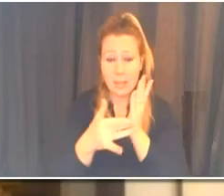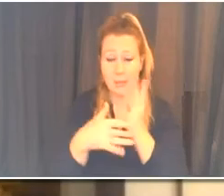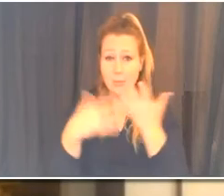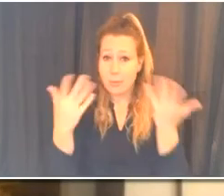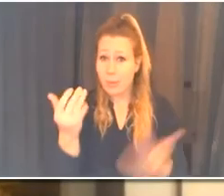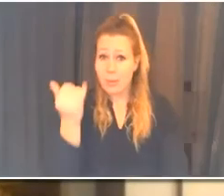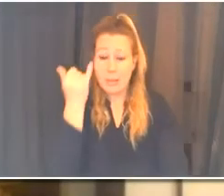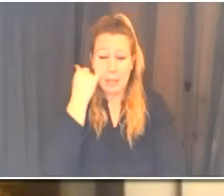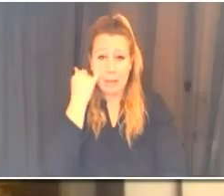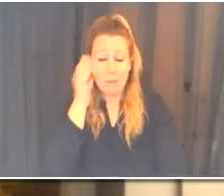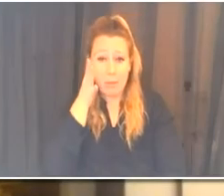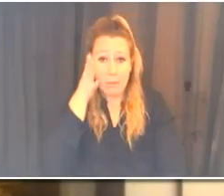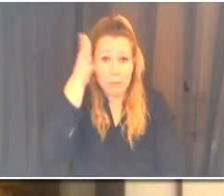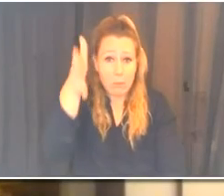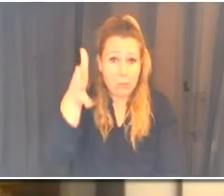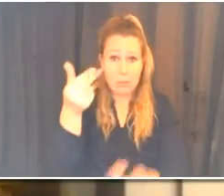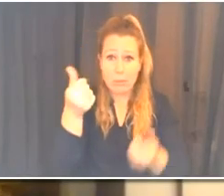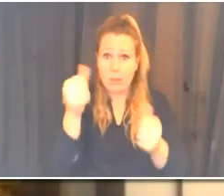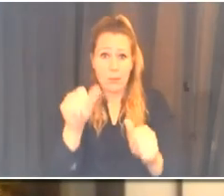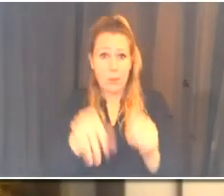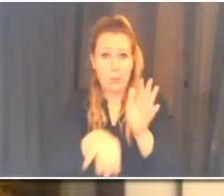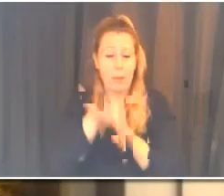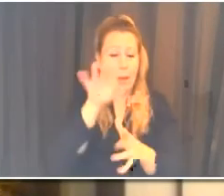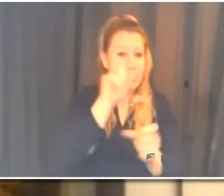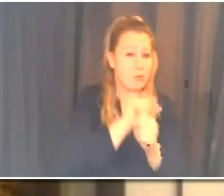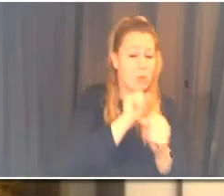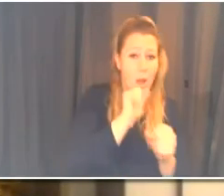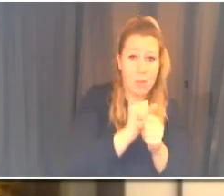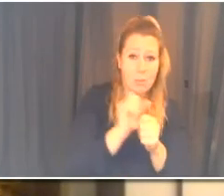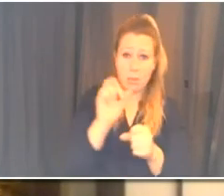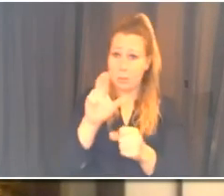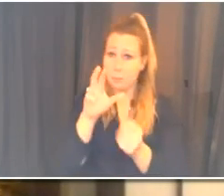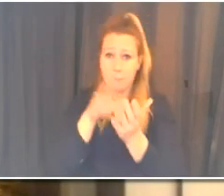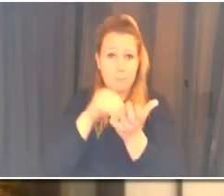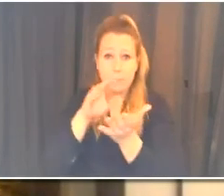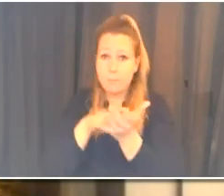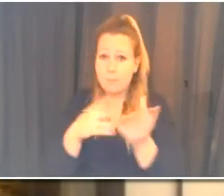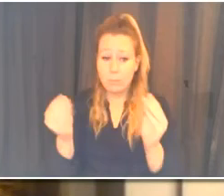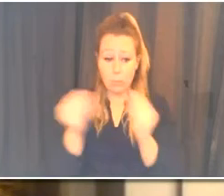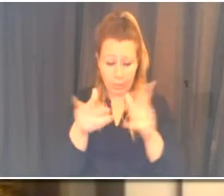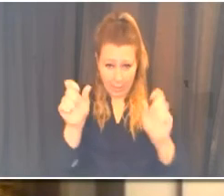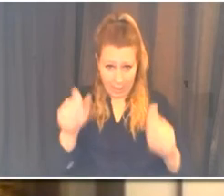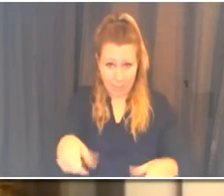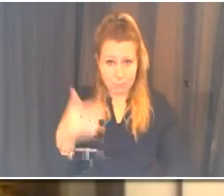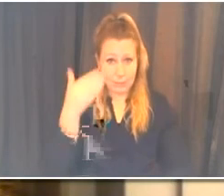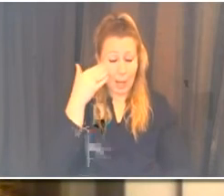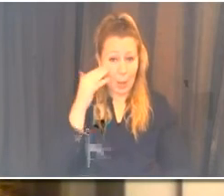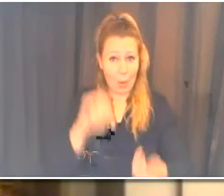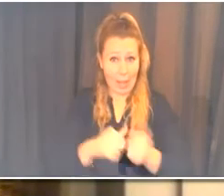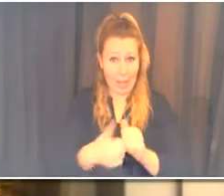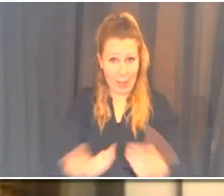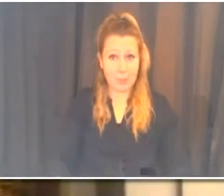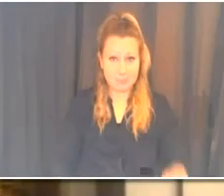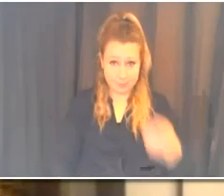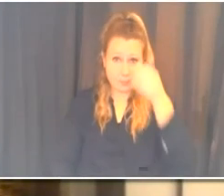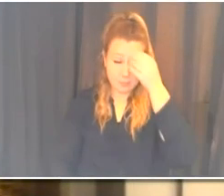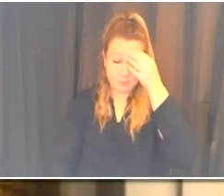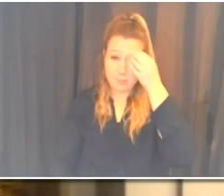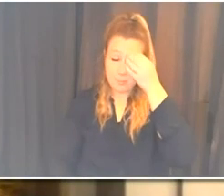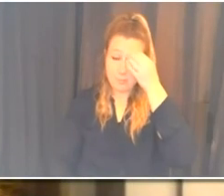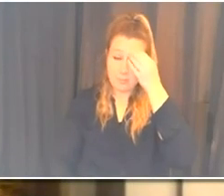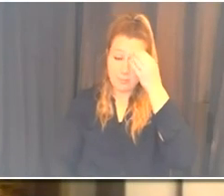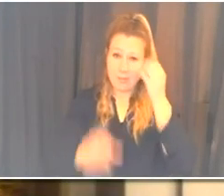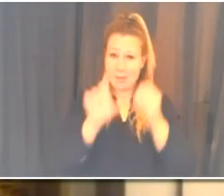for your testimony we do not have any council member questions if there is anyone we missed